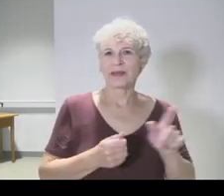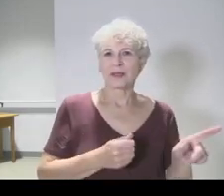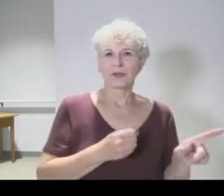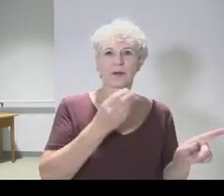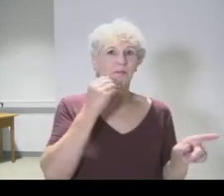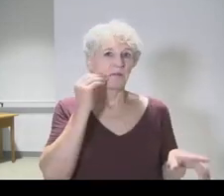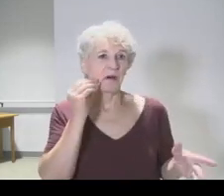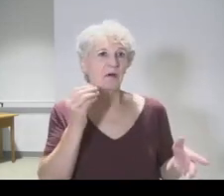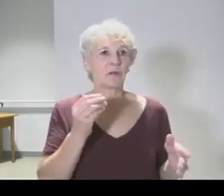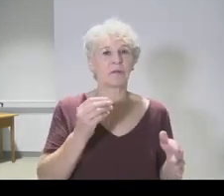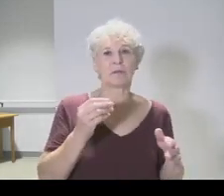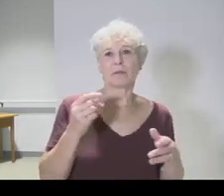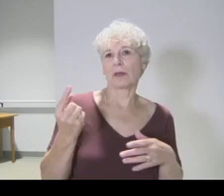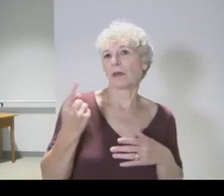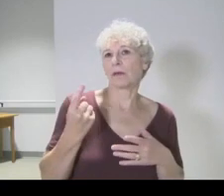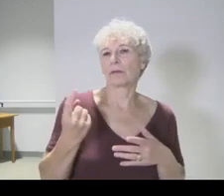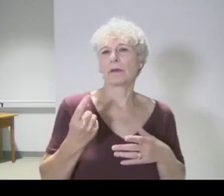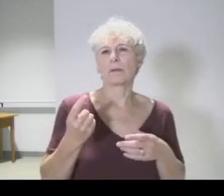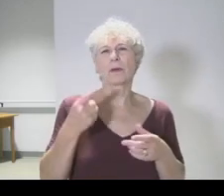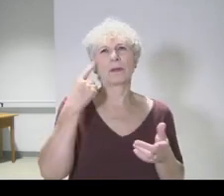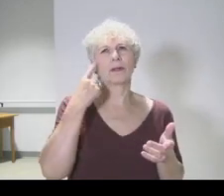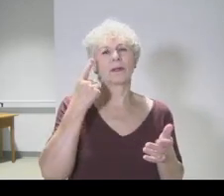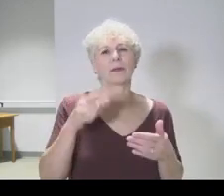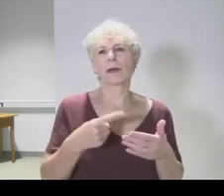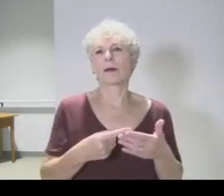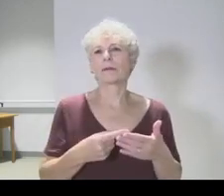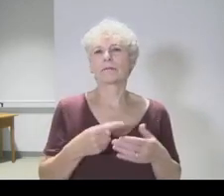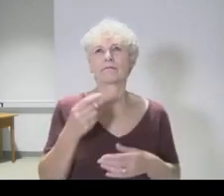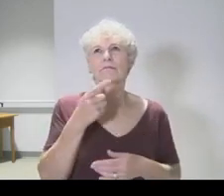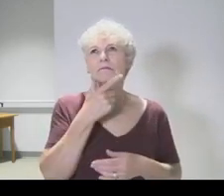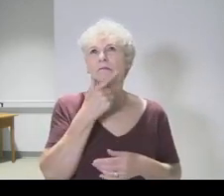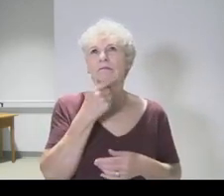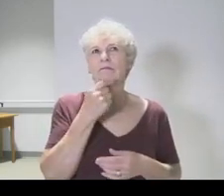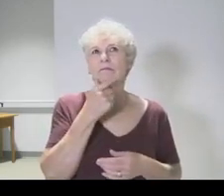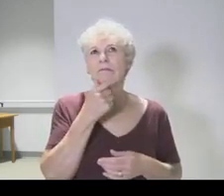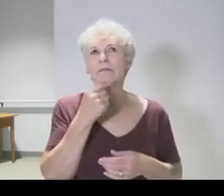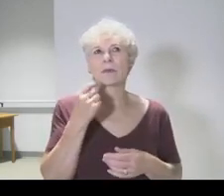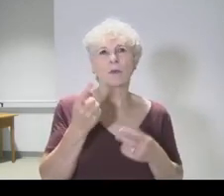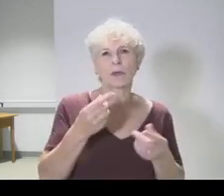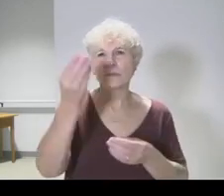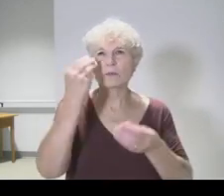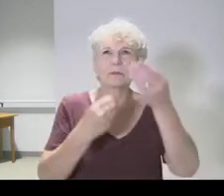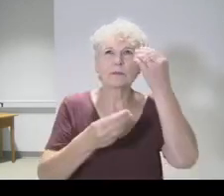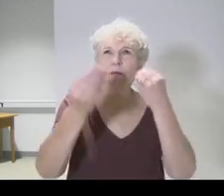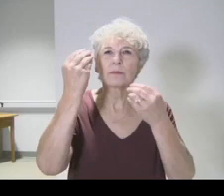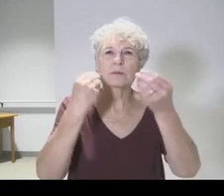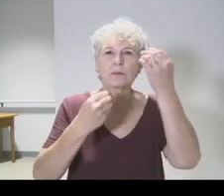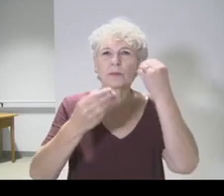thoughts, what are you pondering and thinking about? What are you putting into your mind?